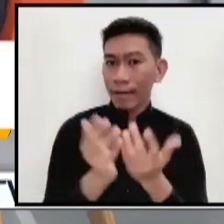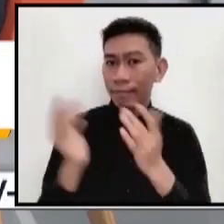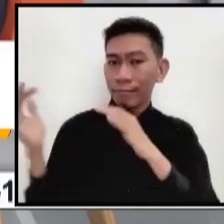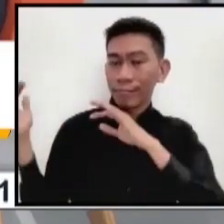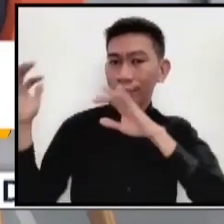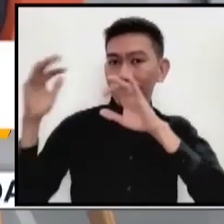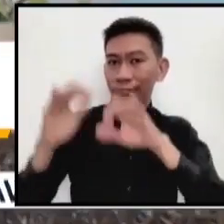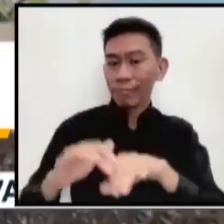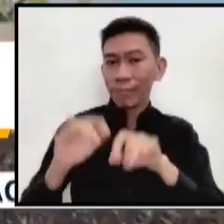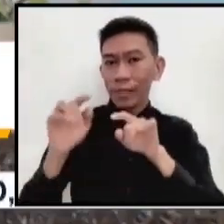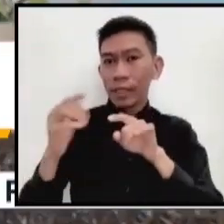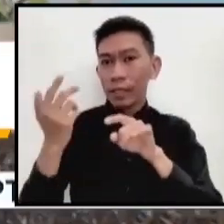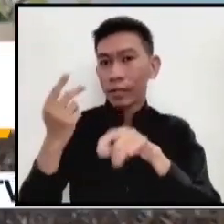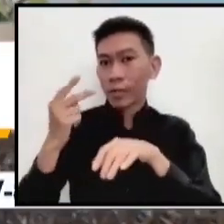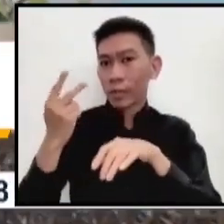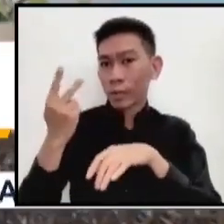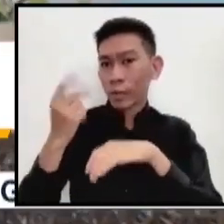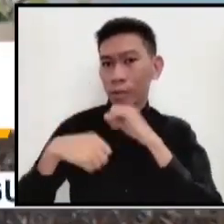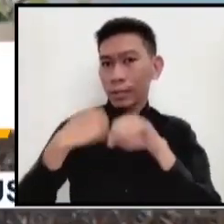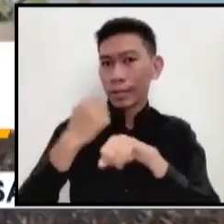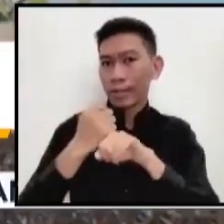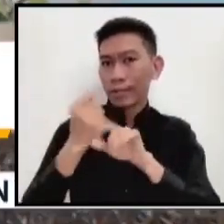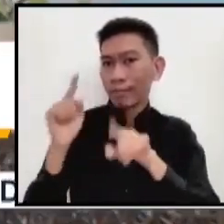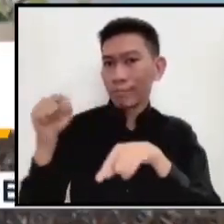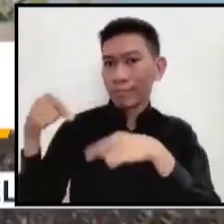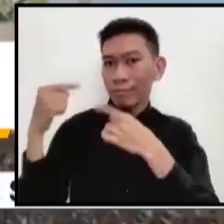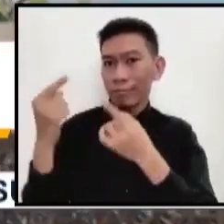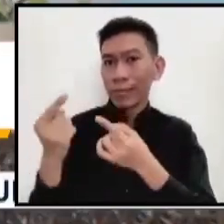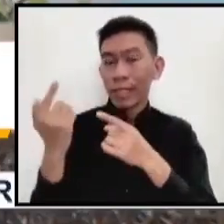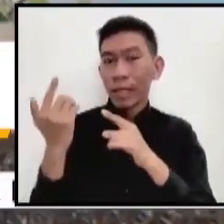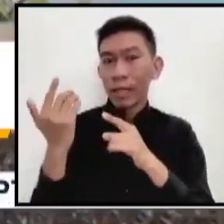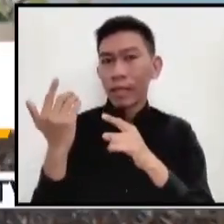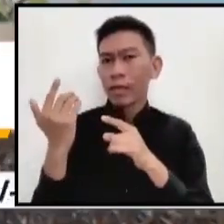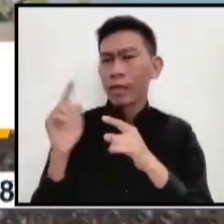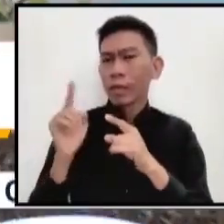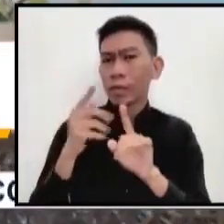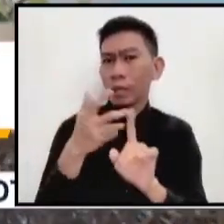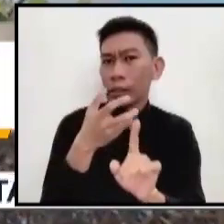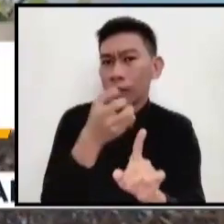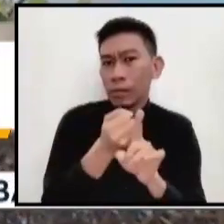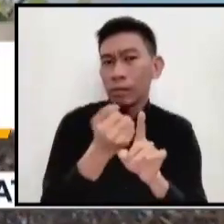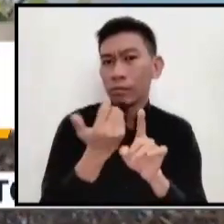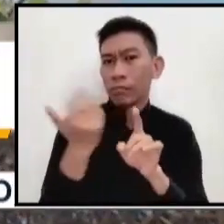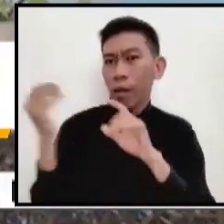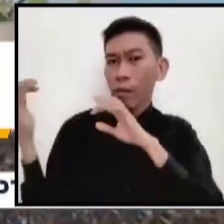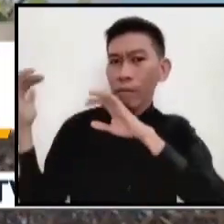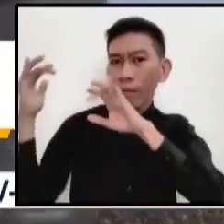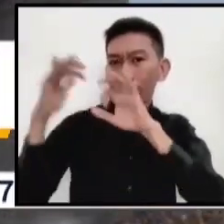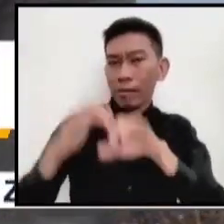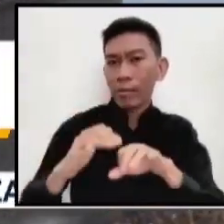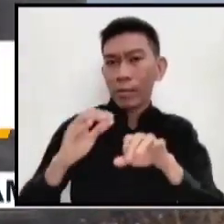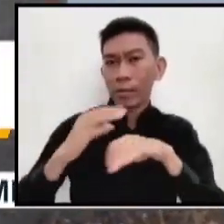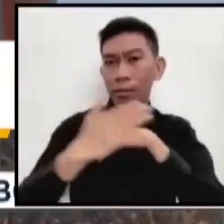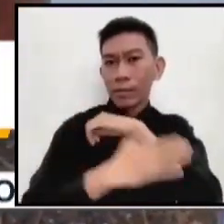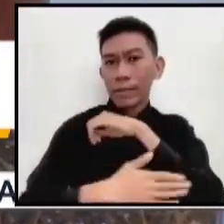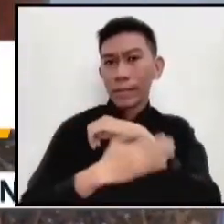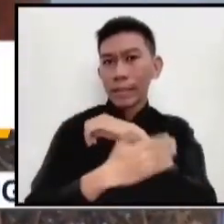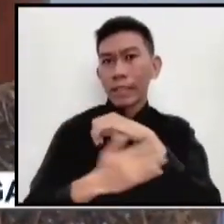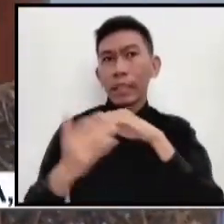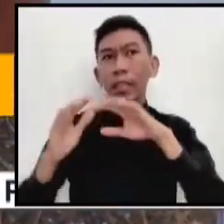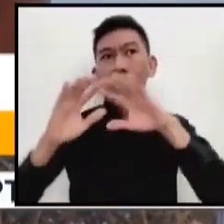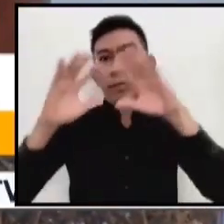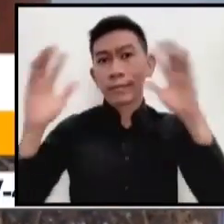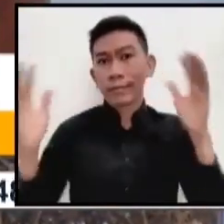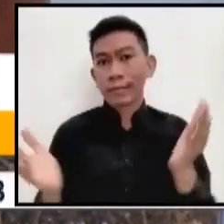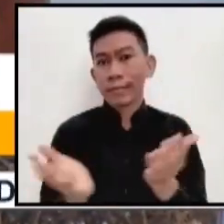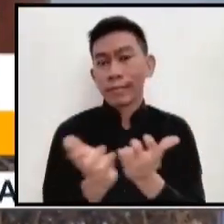Ano po ba yung mga naging impact ng crusade, mm-hmm, na ito sa ating bansa at sa ating buong mundo, yeah, as a whole? You know, pag titingnan